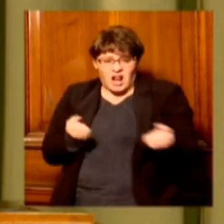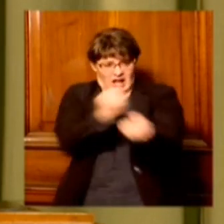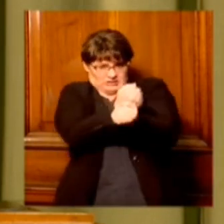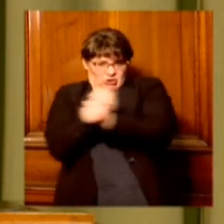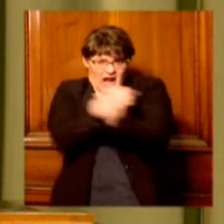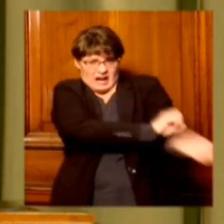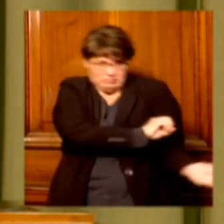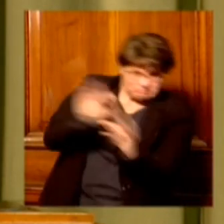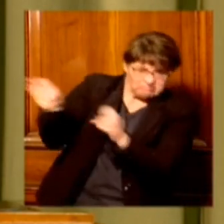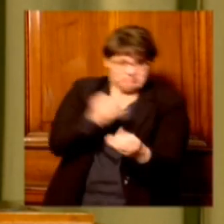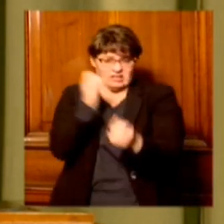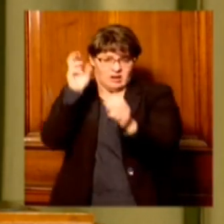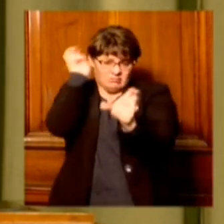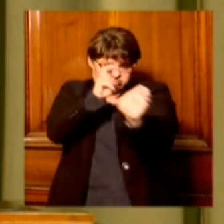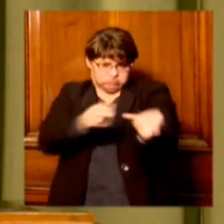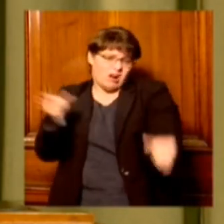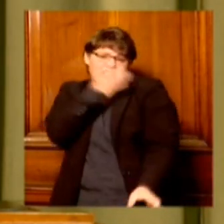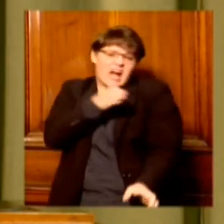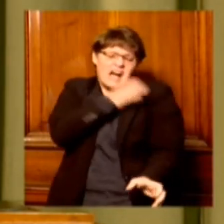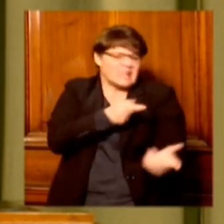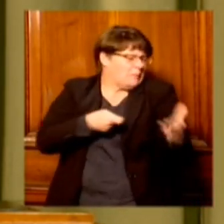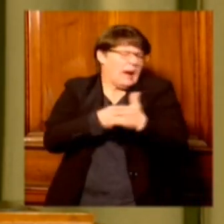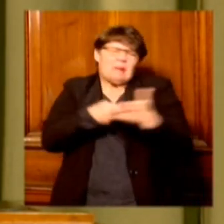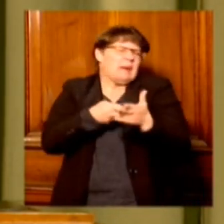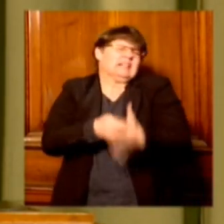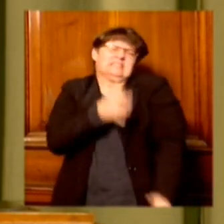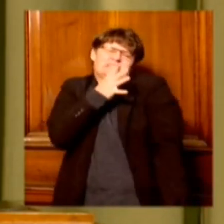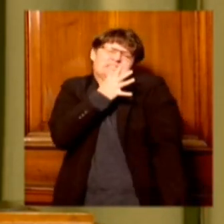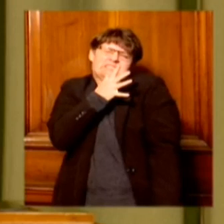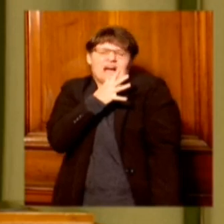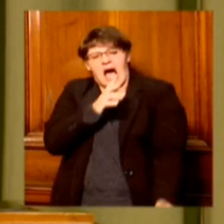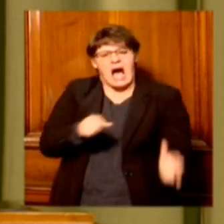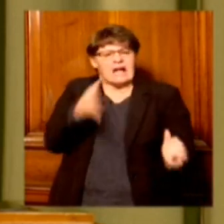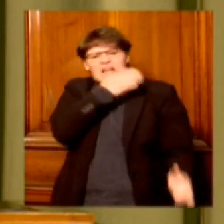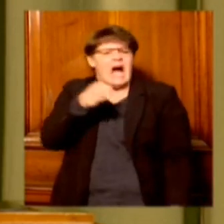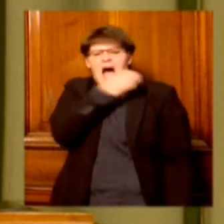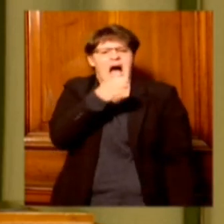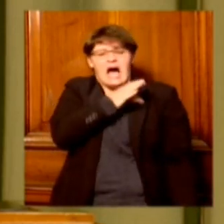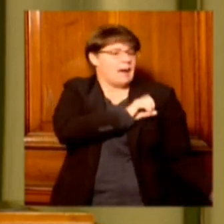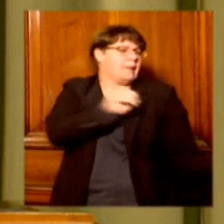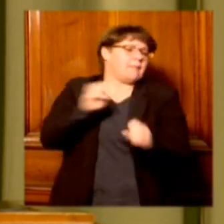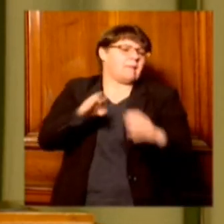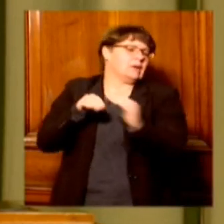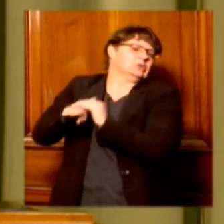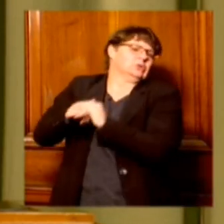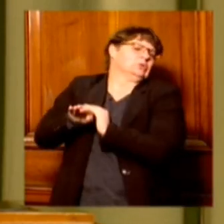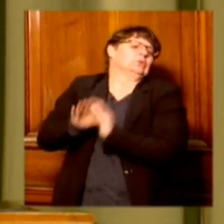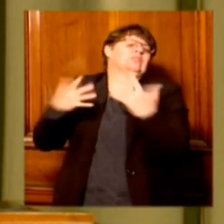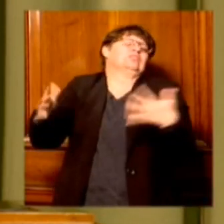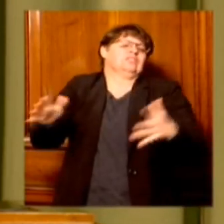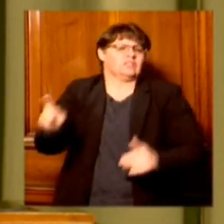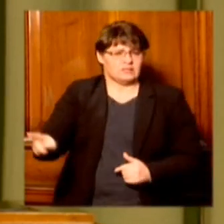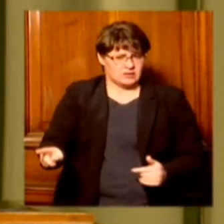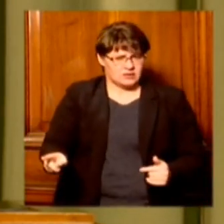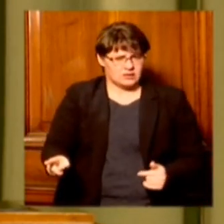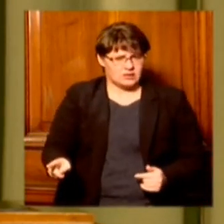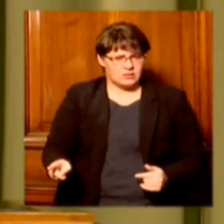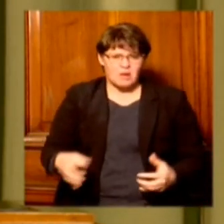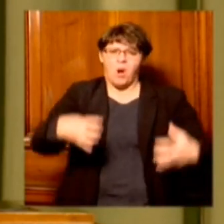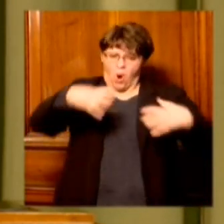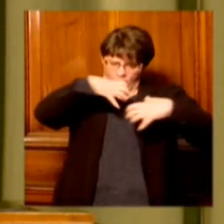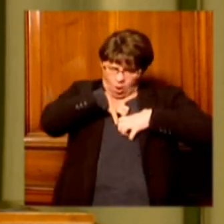of things. They just bought out all liquor outlets, and they made their